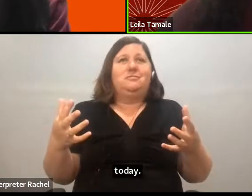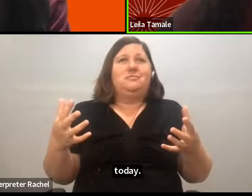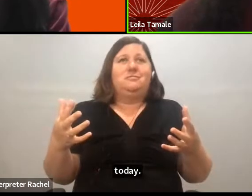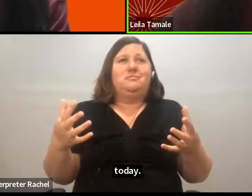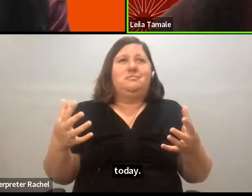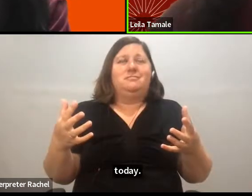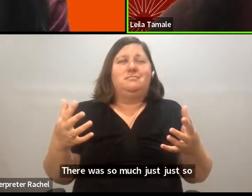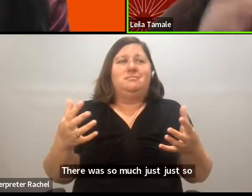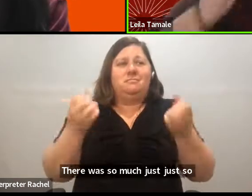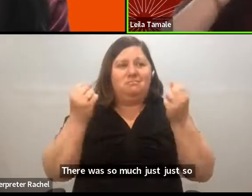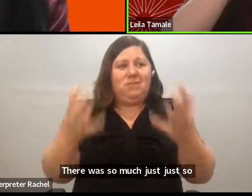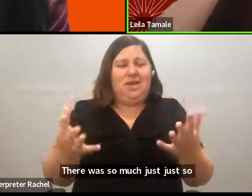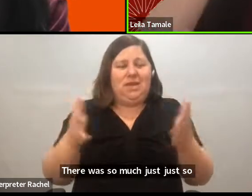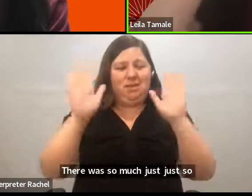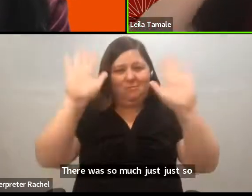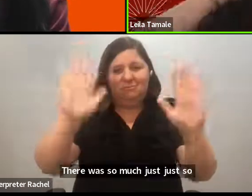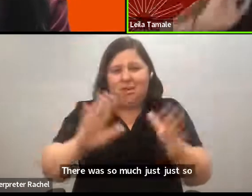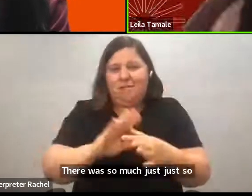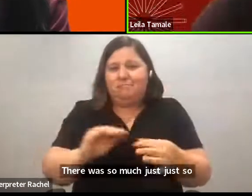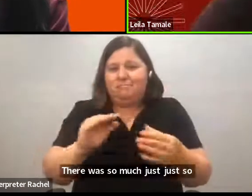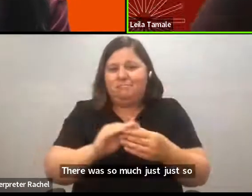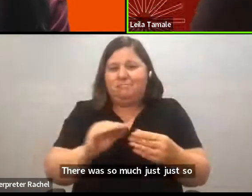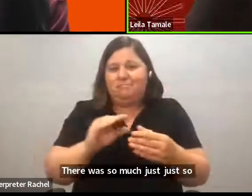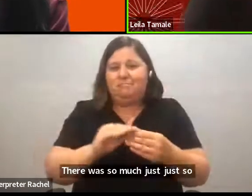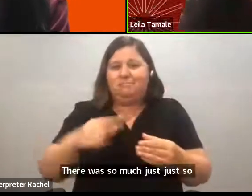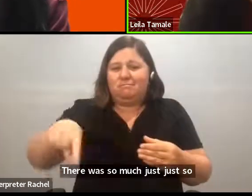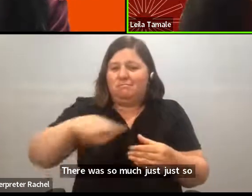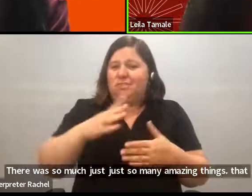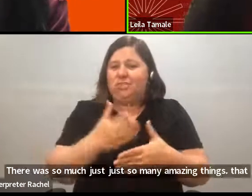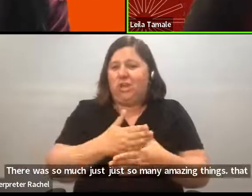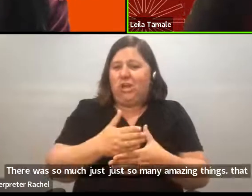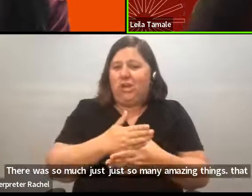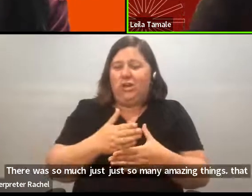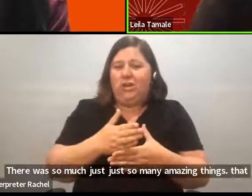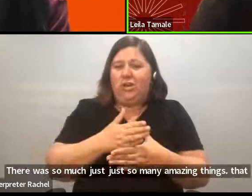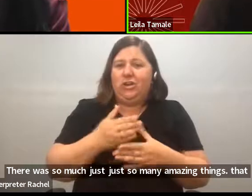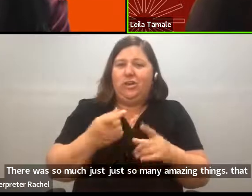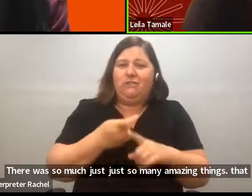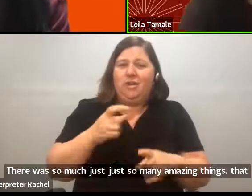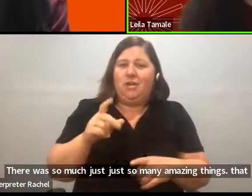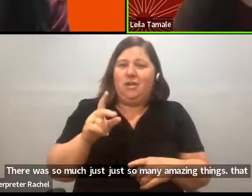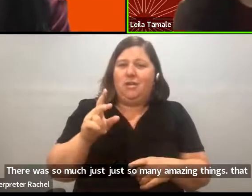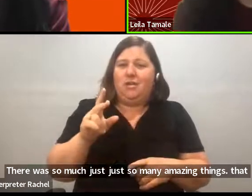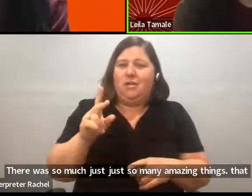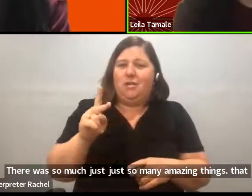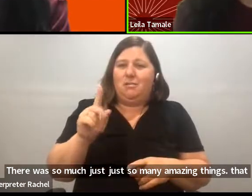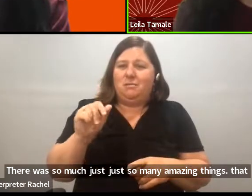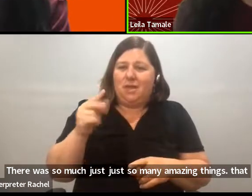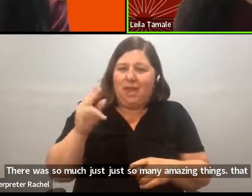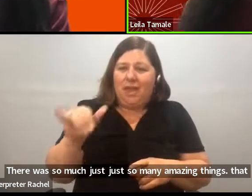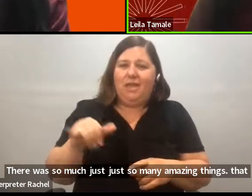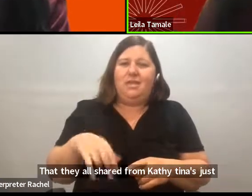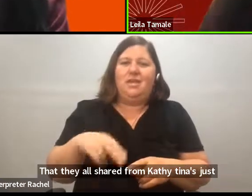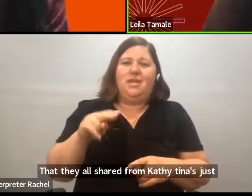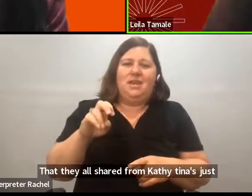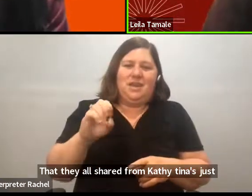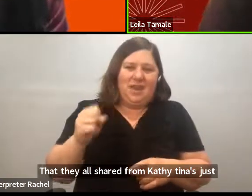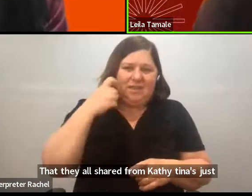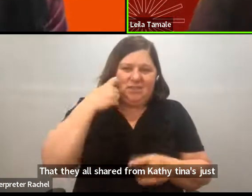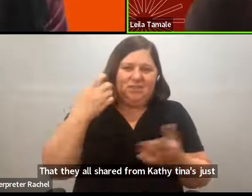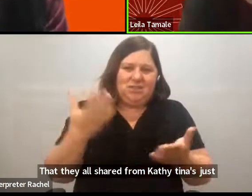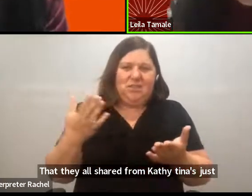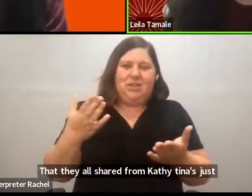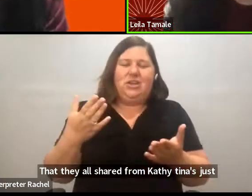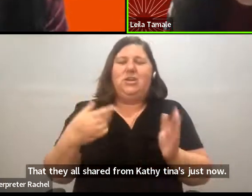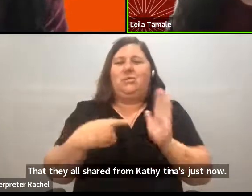just so many amazing things that they all shared, from Kathy to Inez just now, representing Sogorea Te